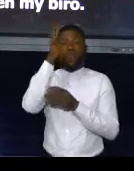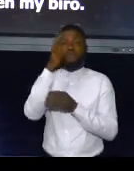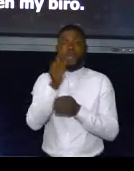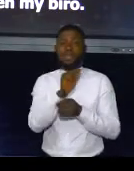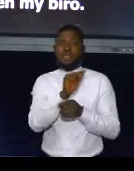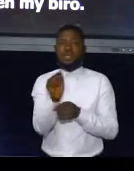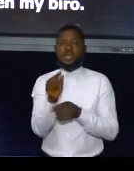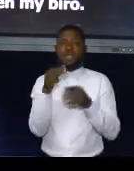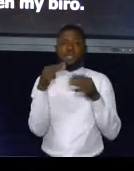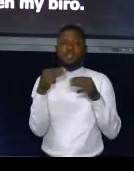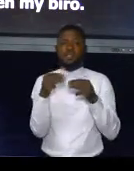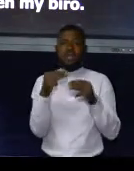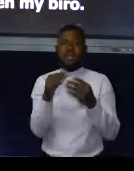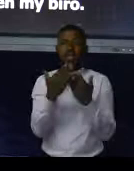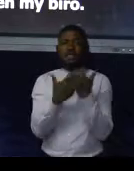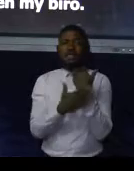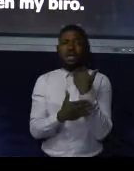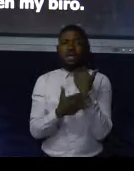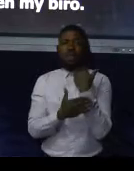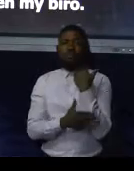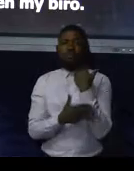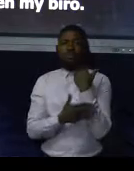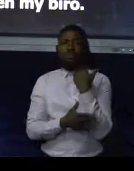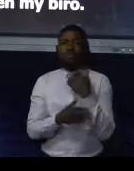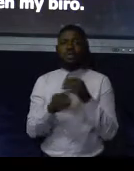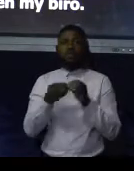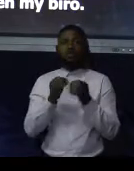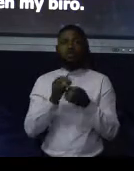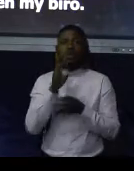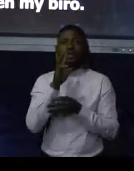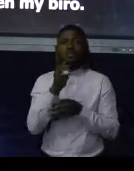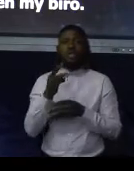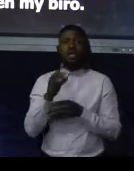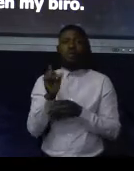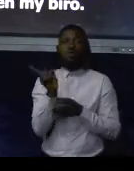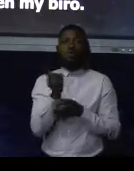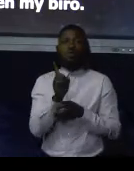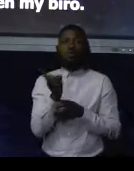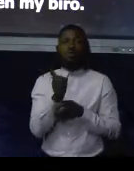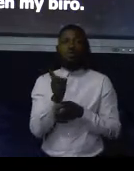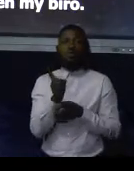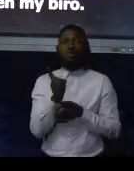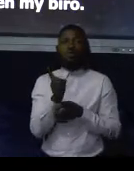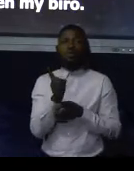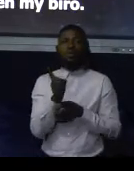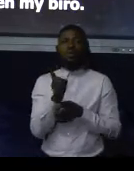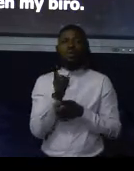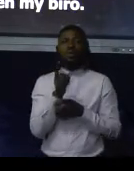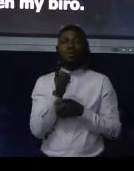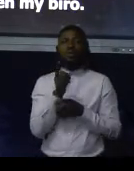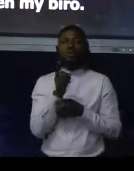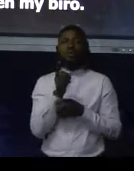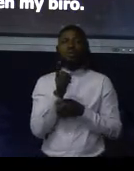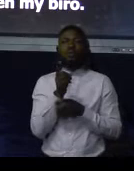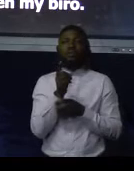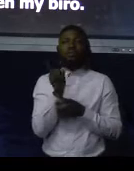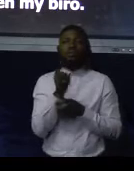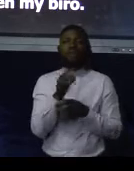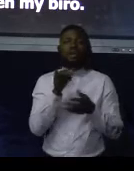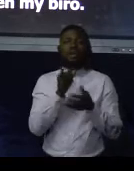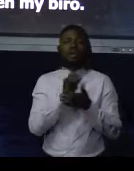the women dash selling yams. 6, where dash the girls gone.